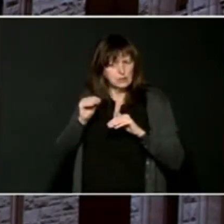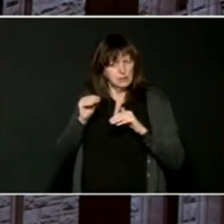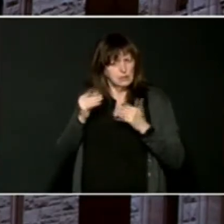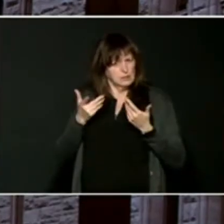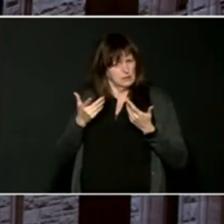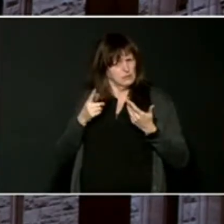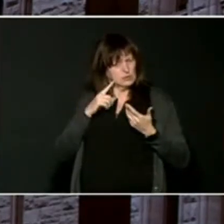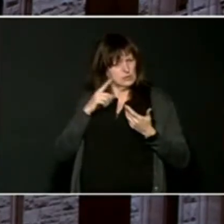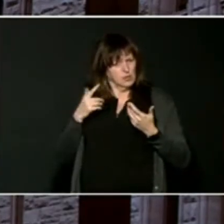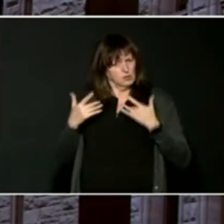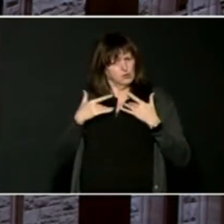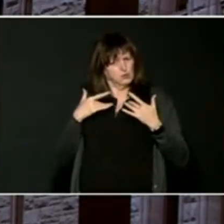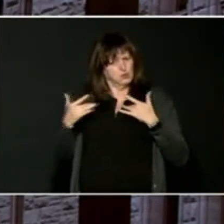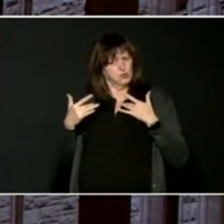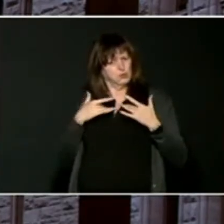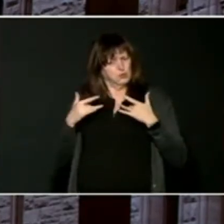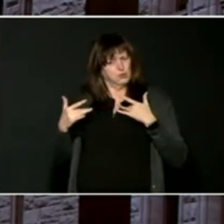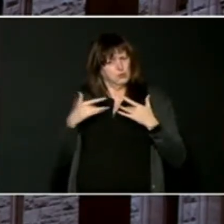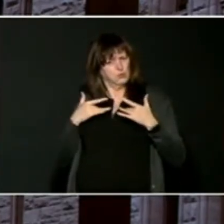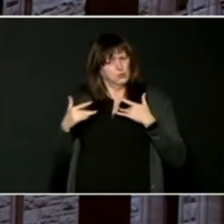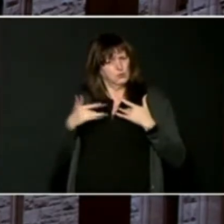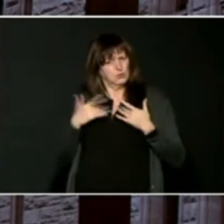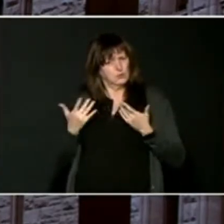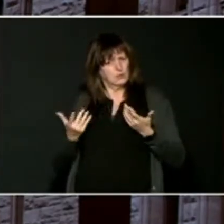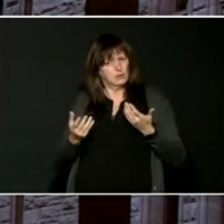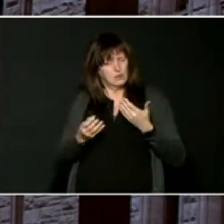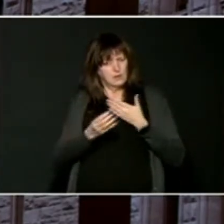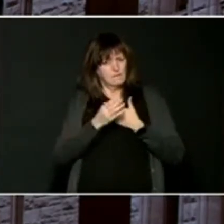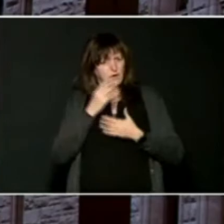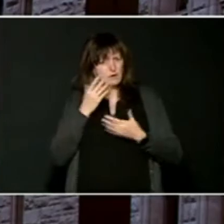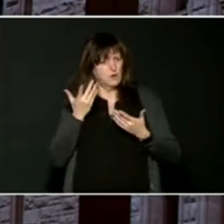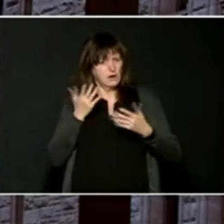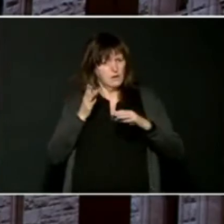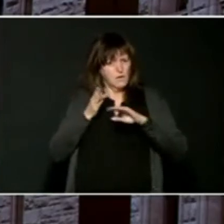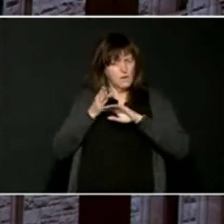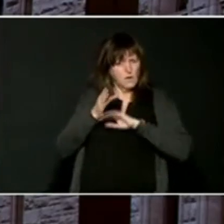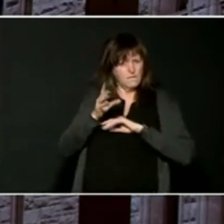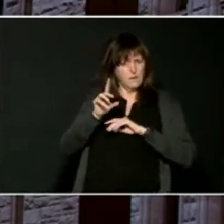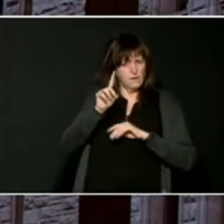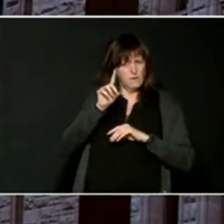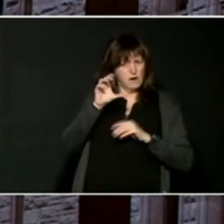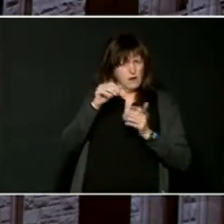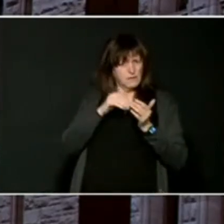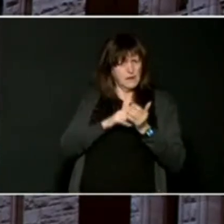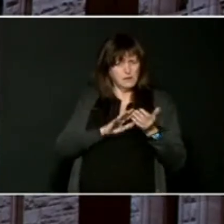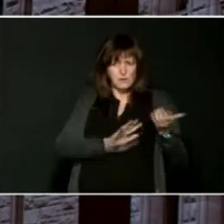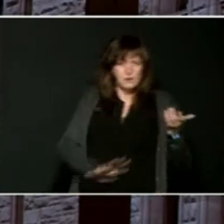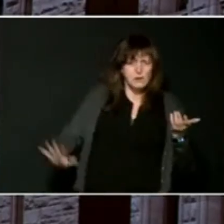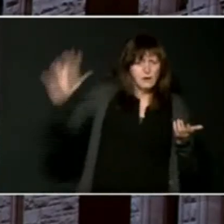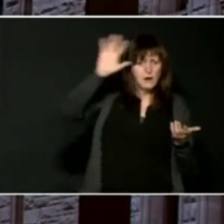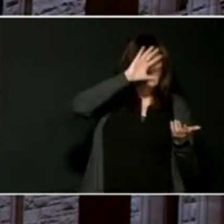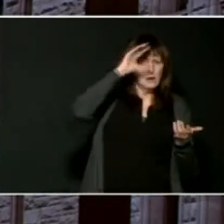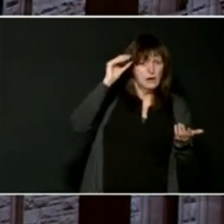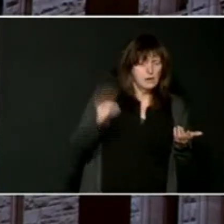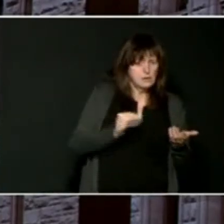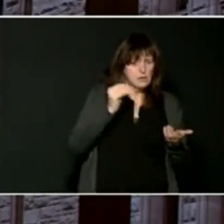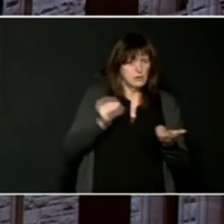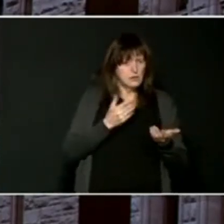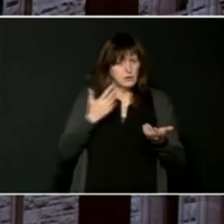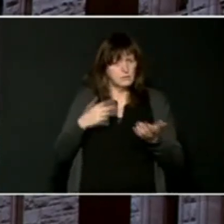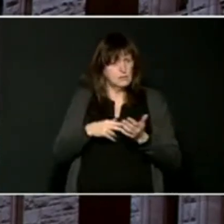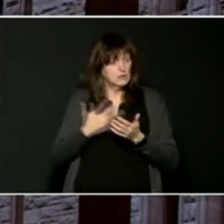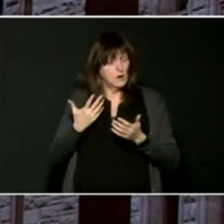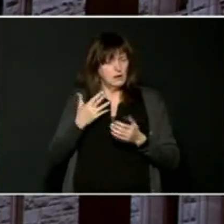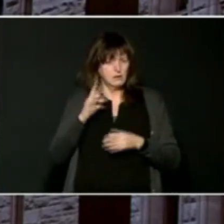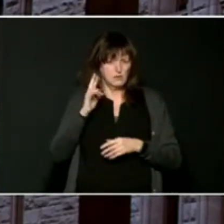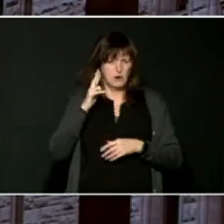per 100,000 for the whole province. That means getting closer to the old overall level of a gray lockdown type